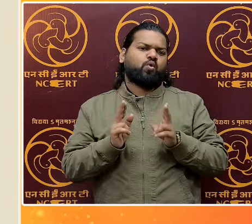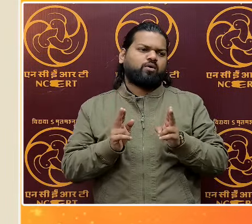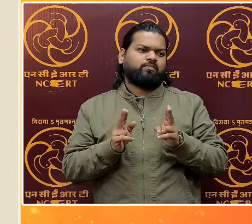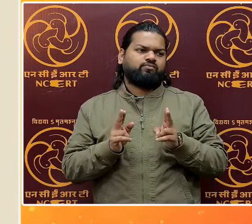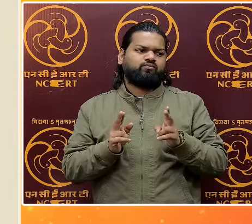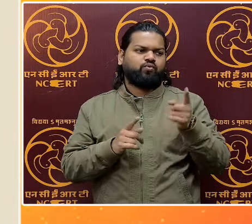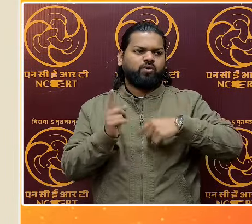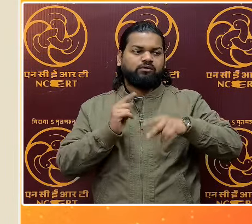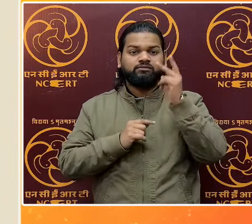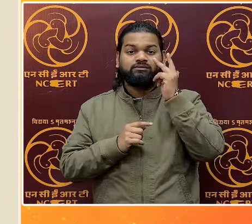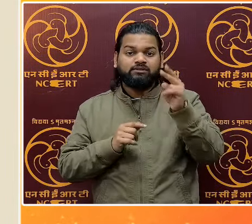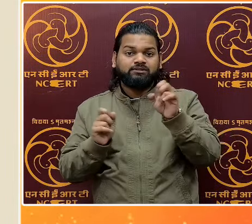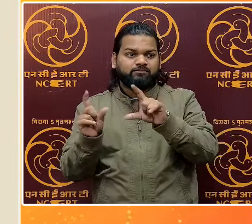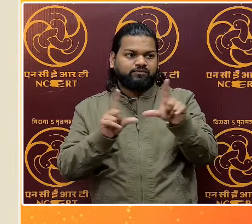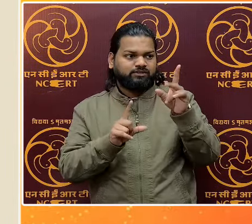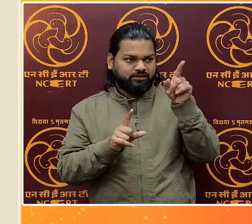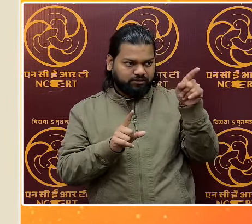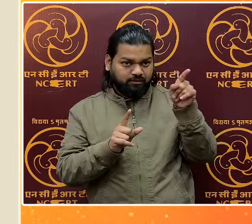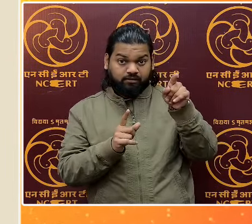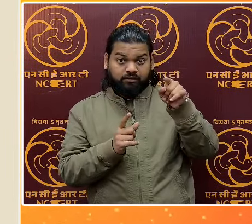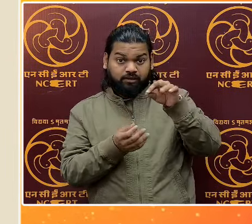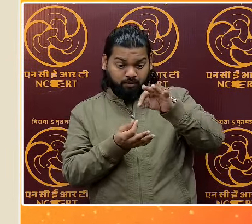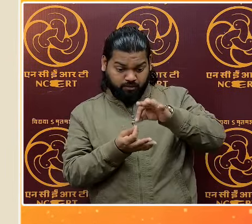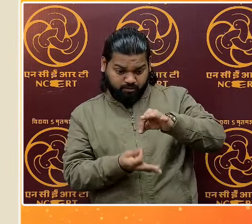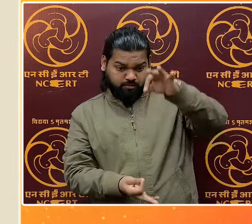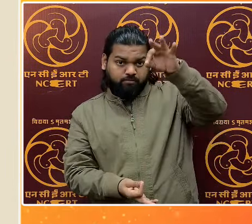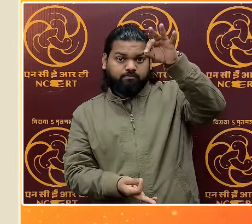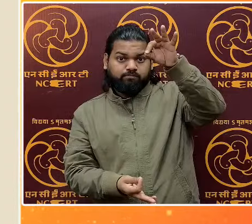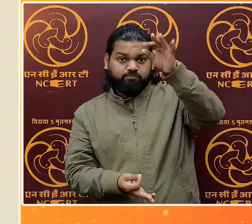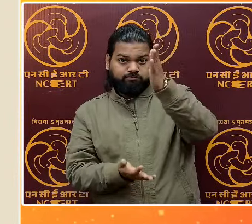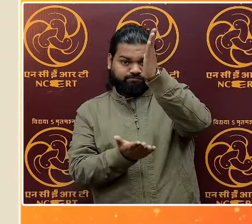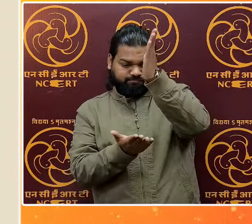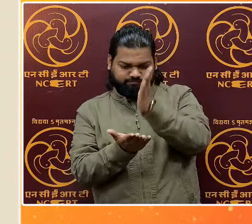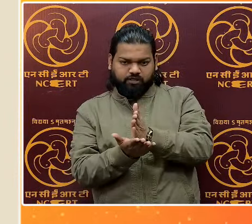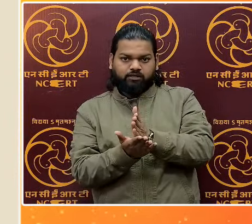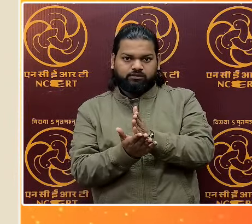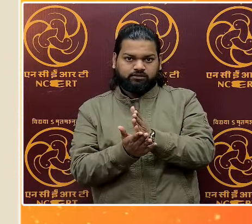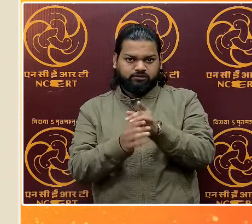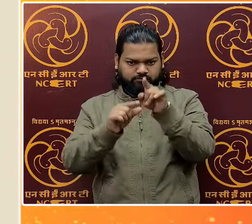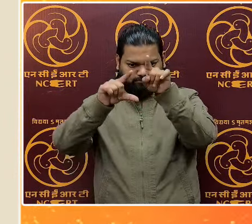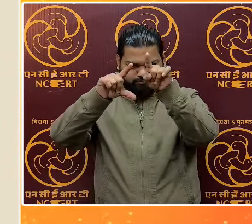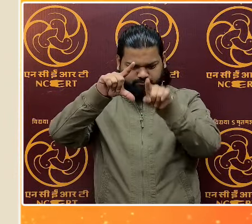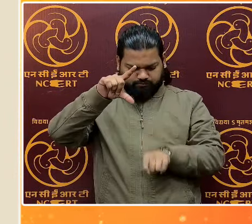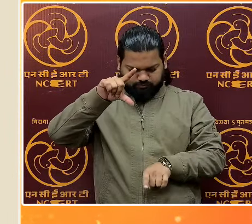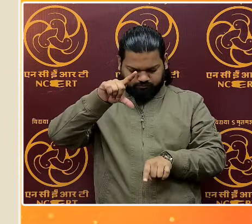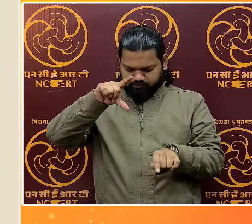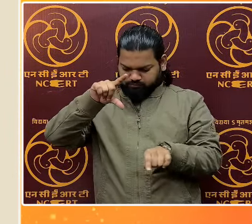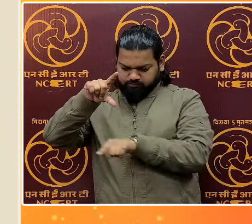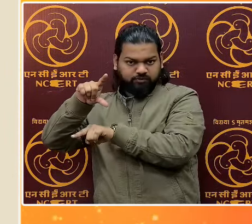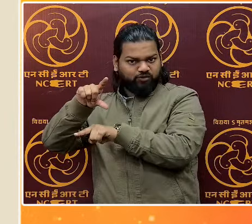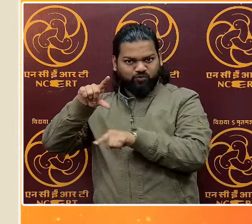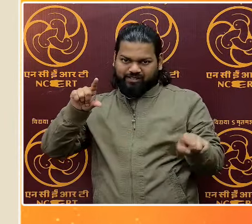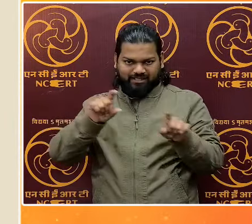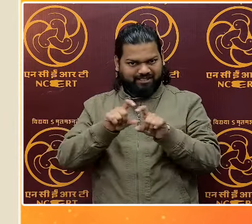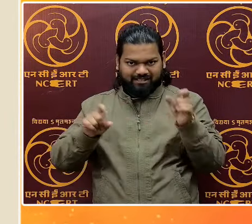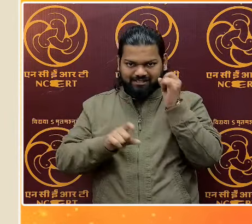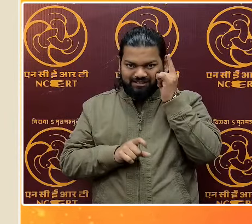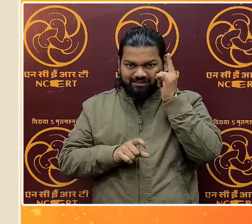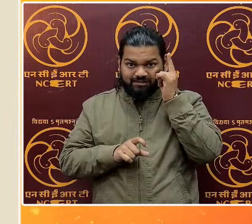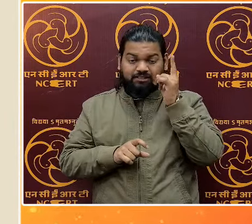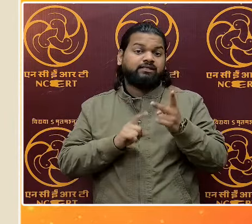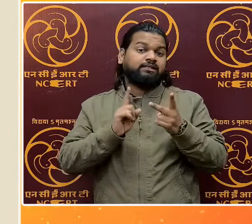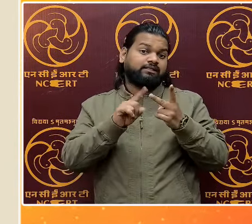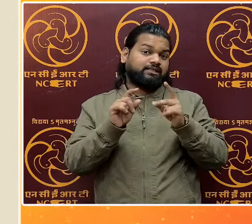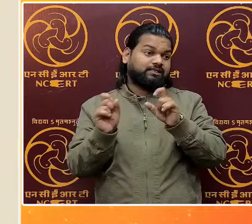Now normal is perpendicular to the surface of the mirror. Clear? Yes, ma'am. Next